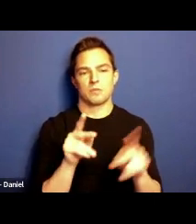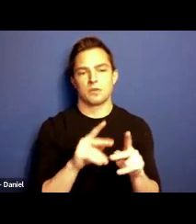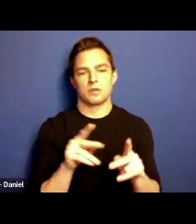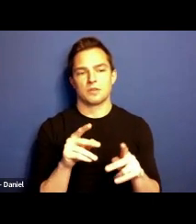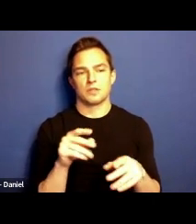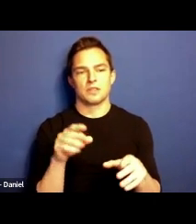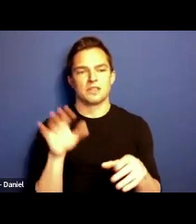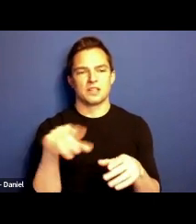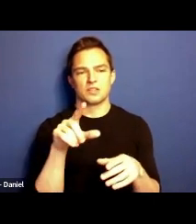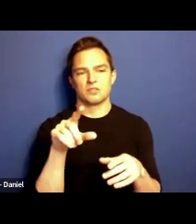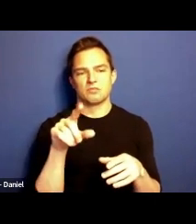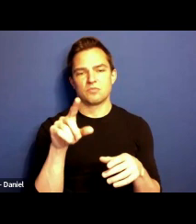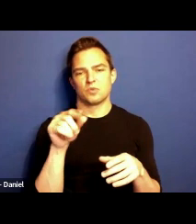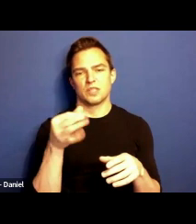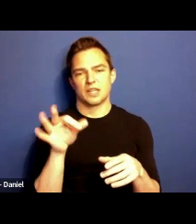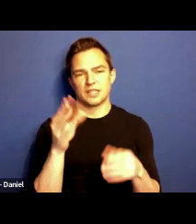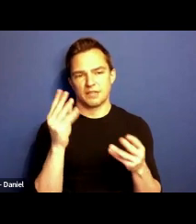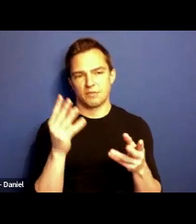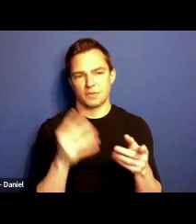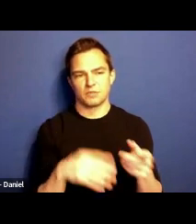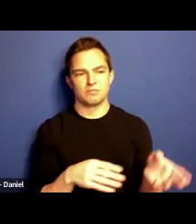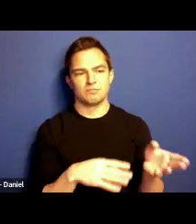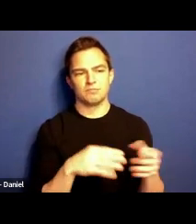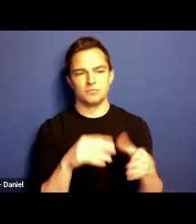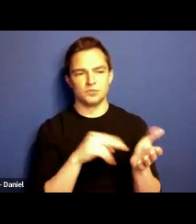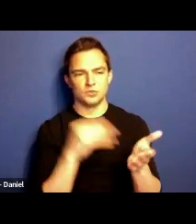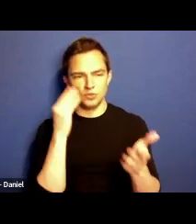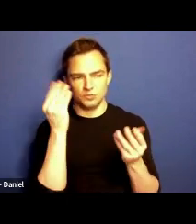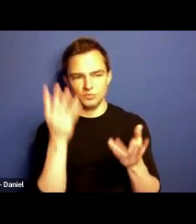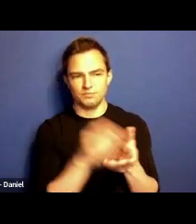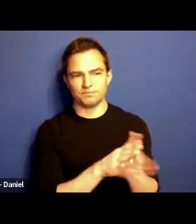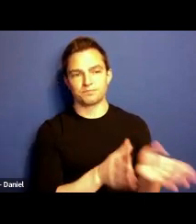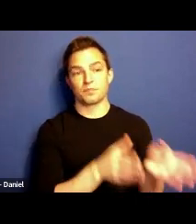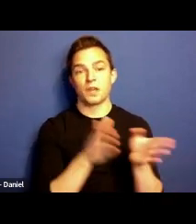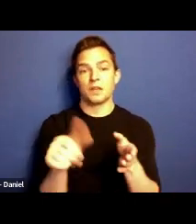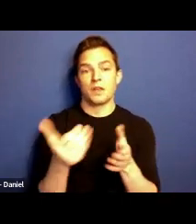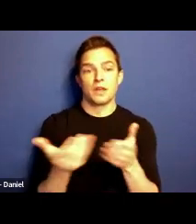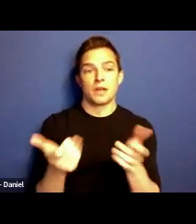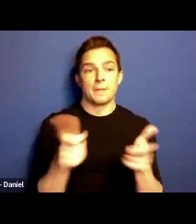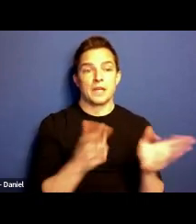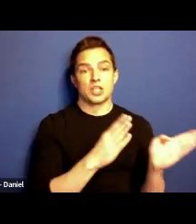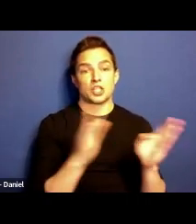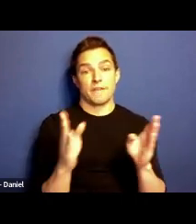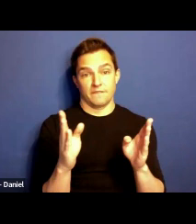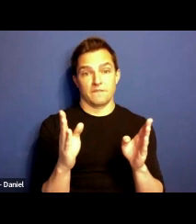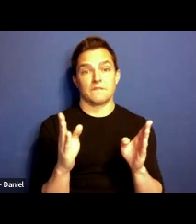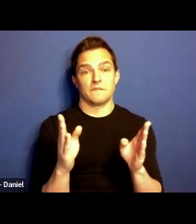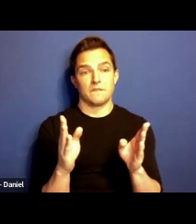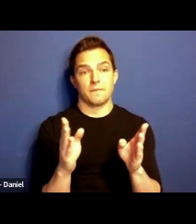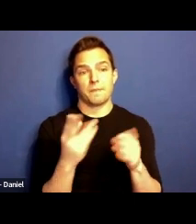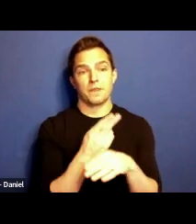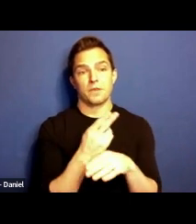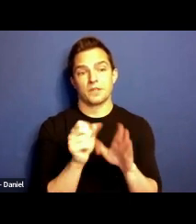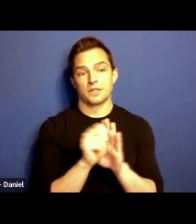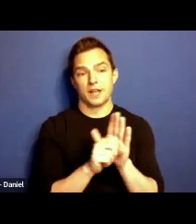information. Just want to note that. The other thing I want to focus on is there's been a big shift in the use of state